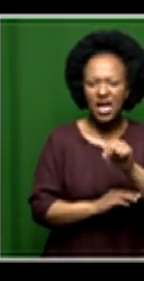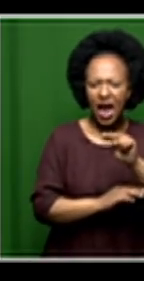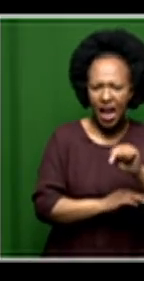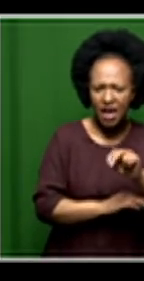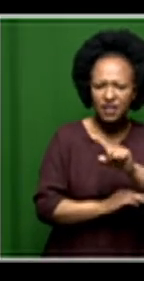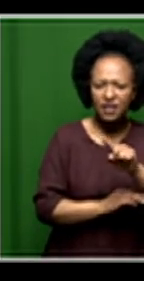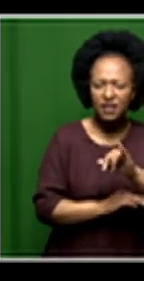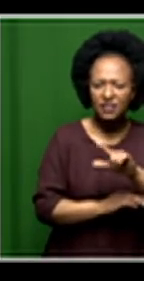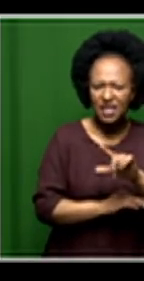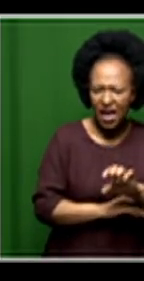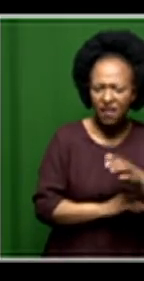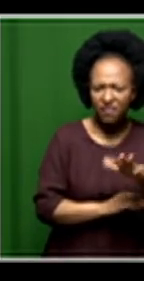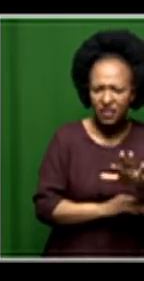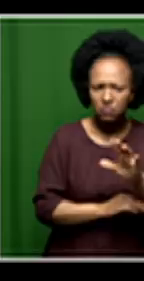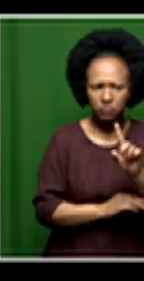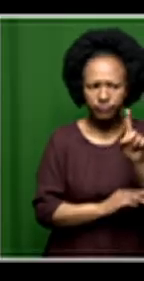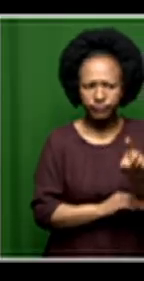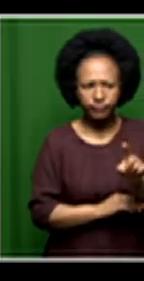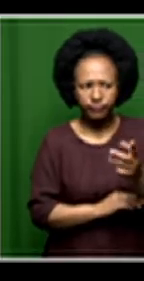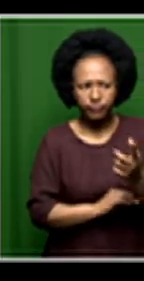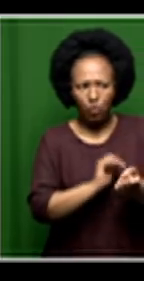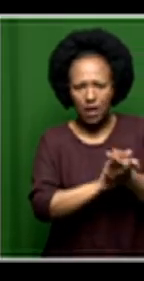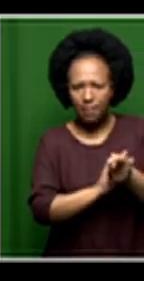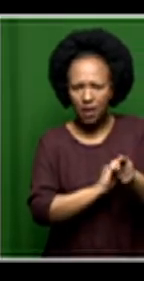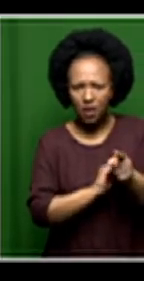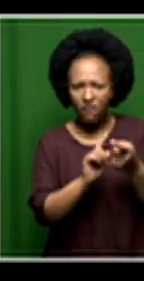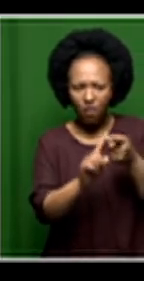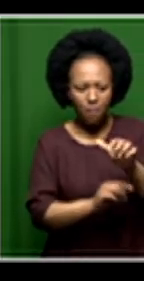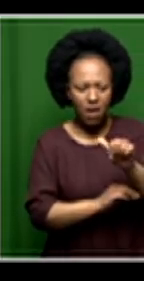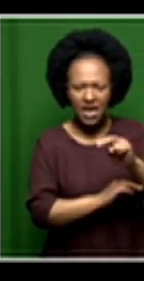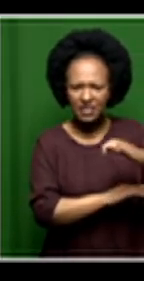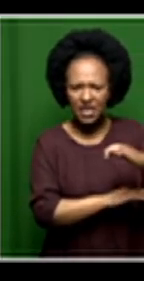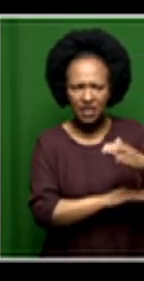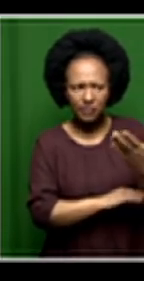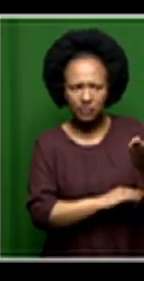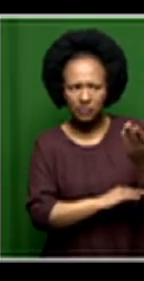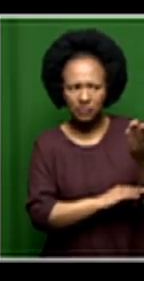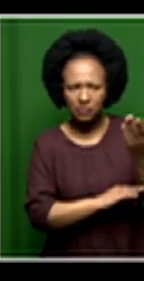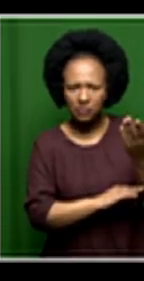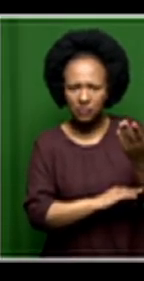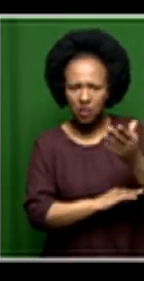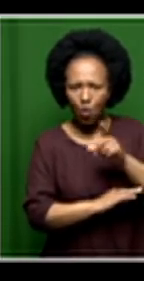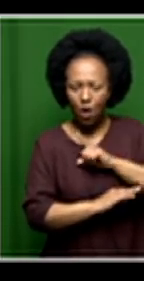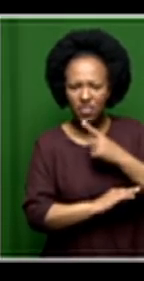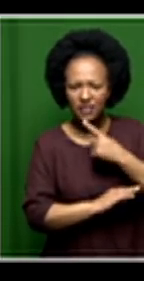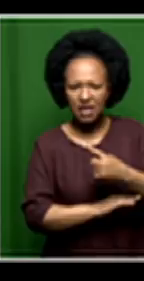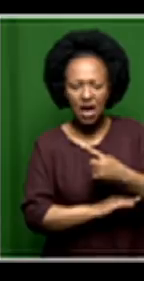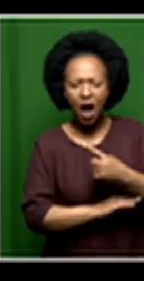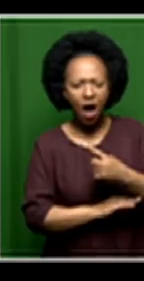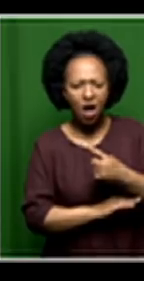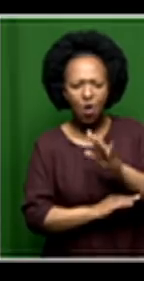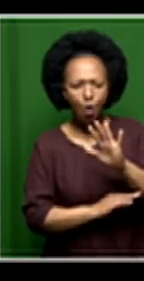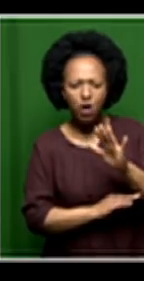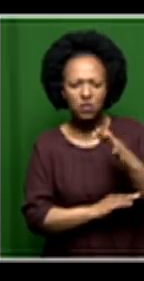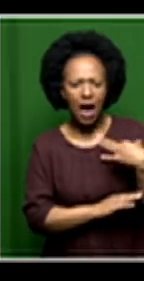out questioning, you know, what happened from the ANC side that they had, you know, suddenly said that they won't be